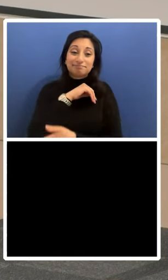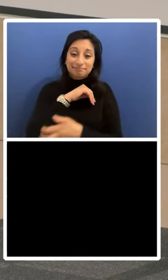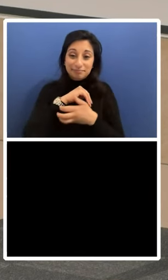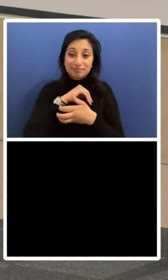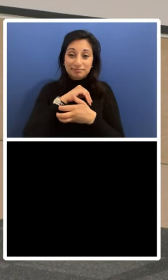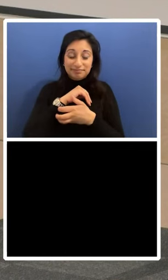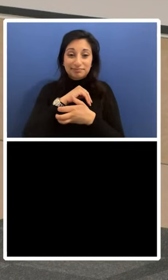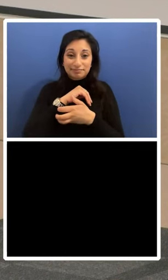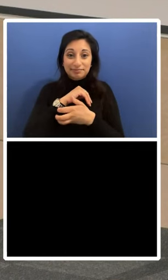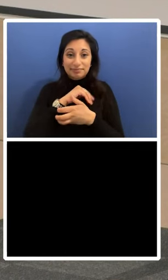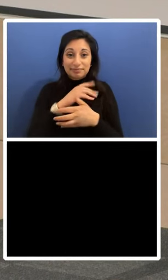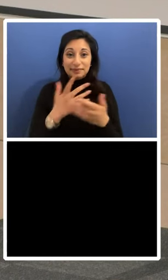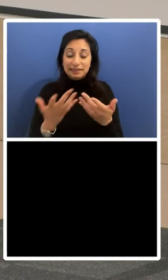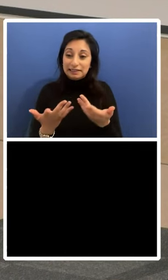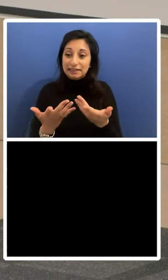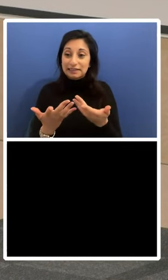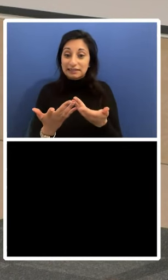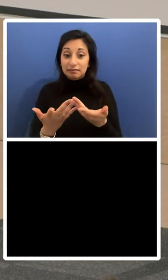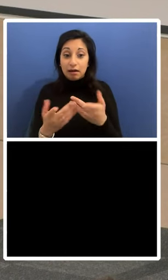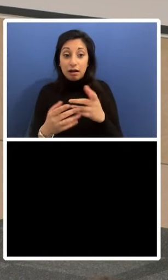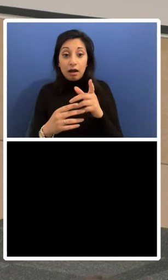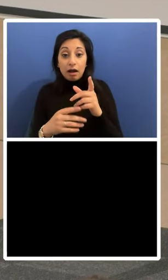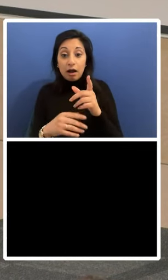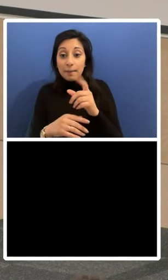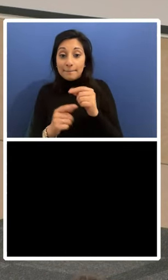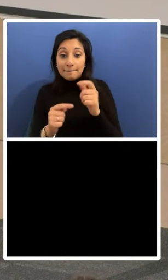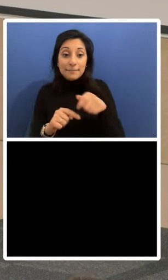very sharp end of it, although I'm sure we do have some who are.